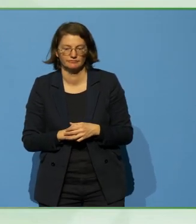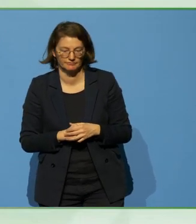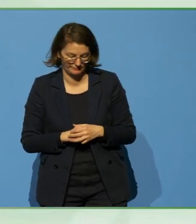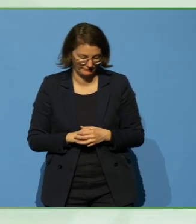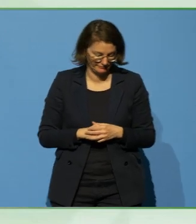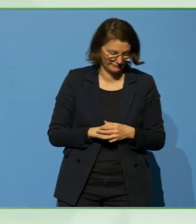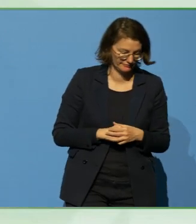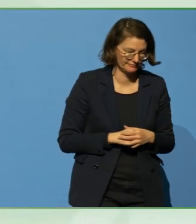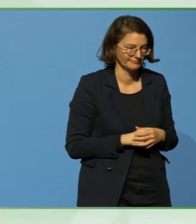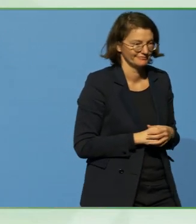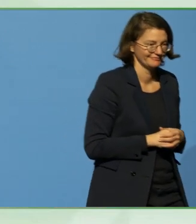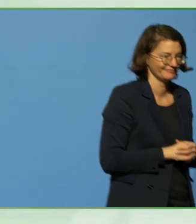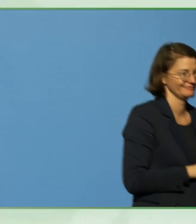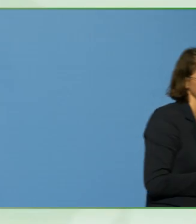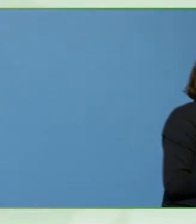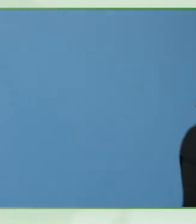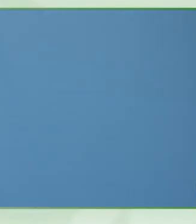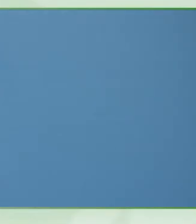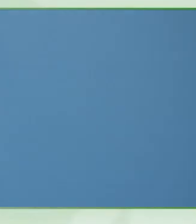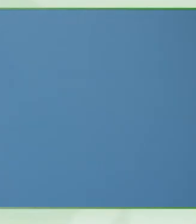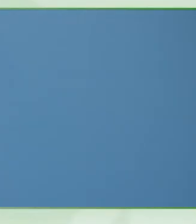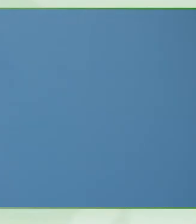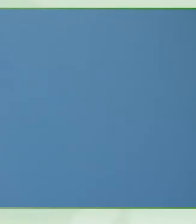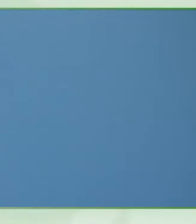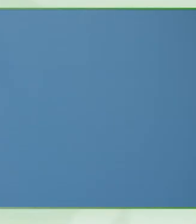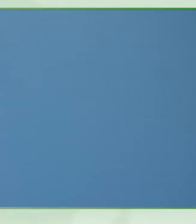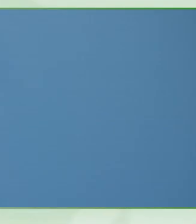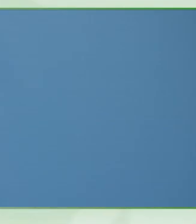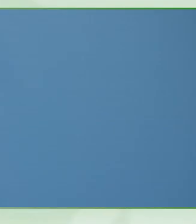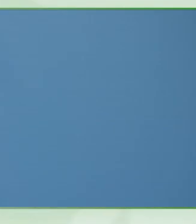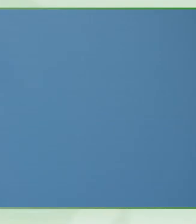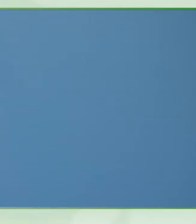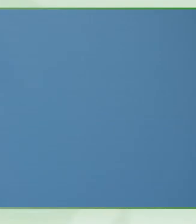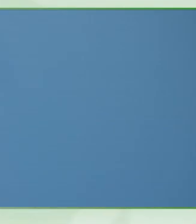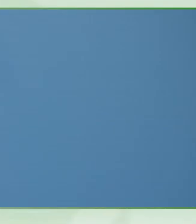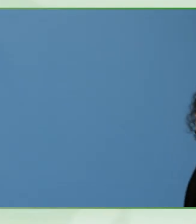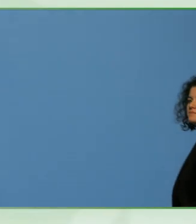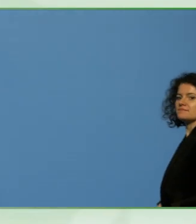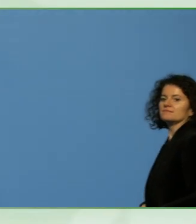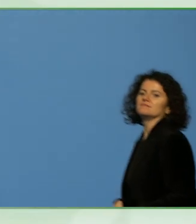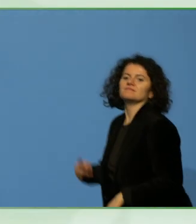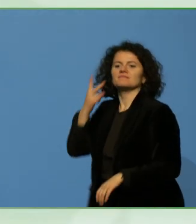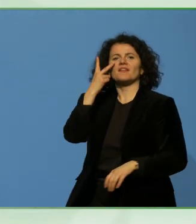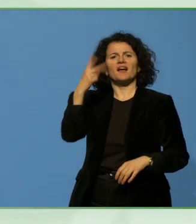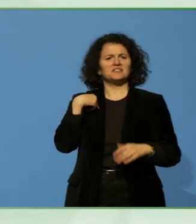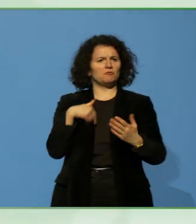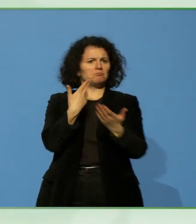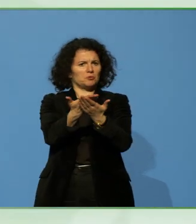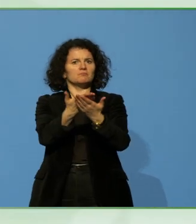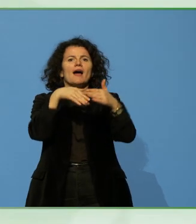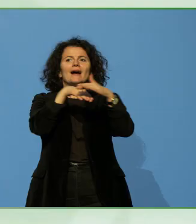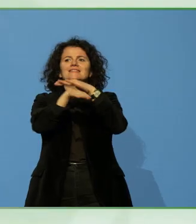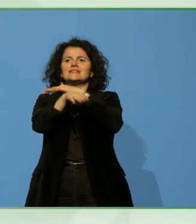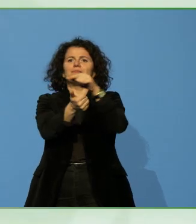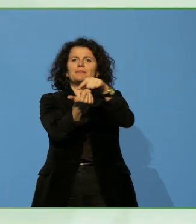feature and people who do not have direct accessibility needs perk up and say, like, wow, I could use this. So I